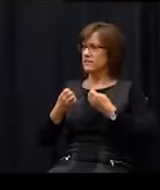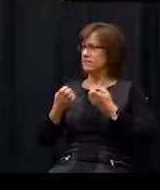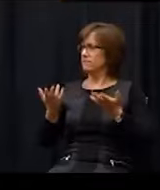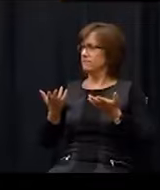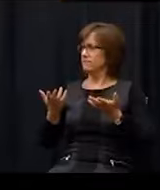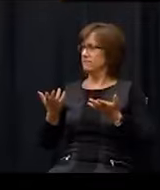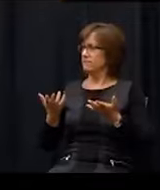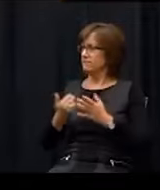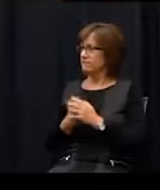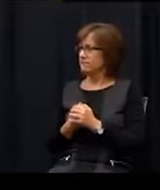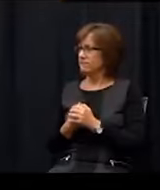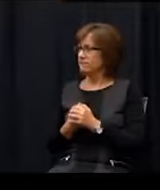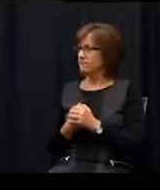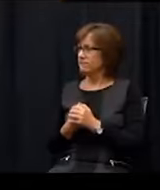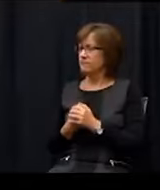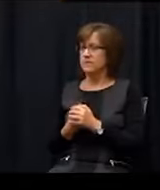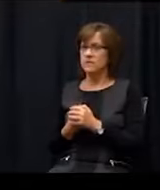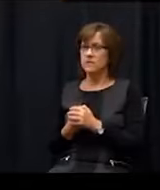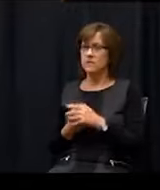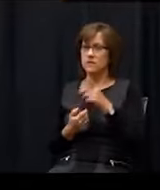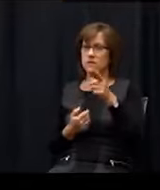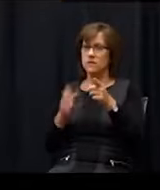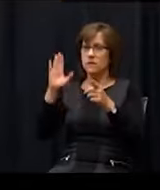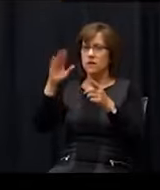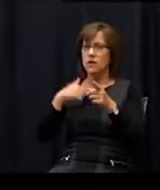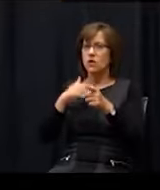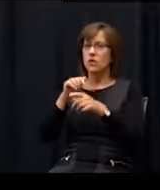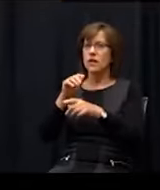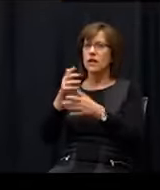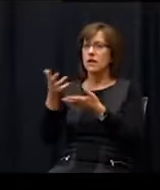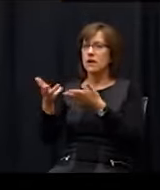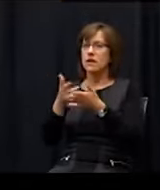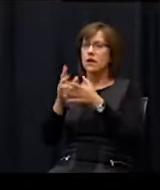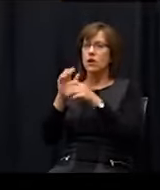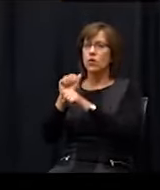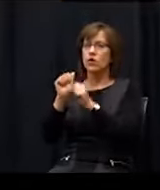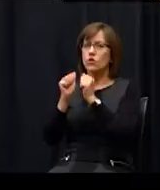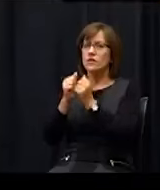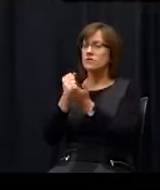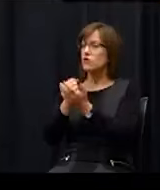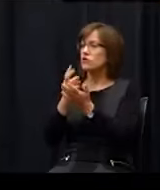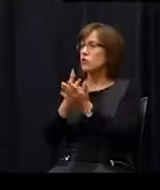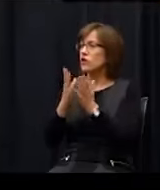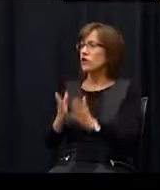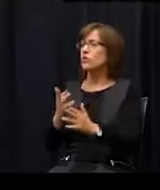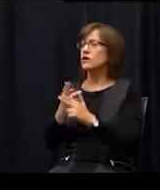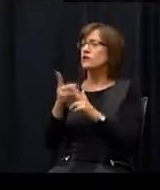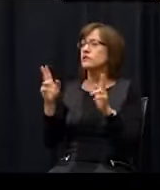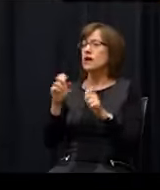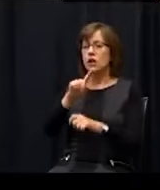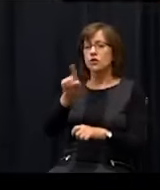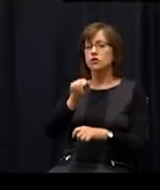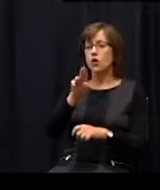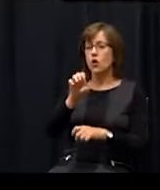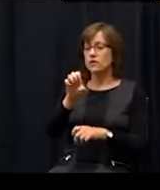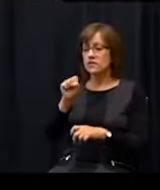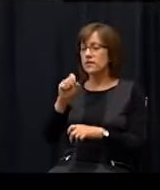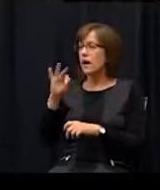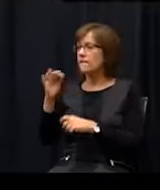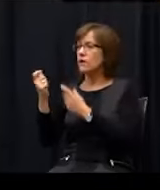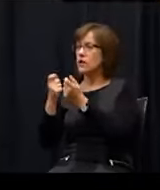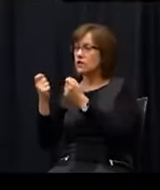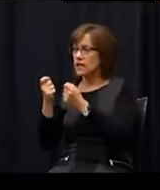The same people. We work with the social worker. We use like zones of regulation and social thinking curriculum,